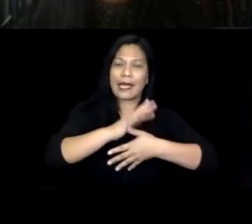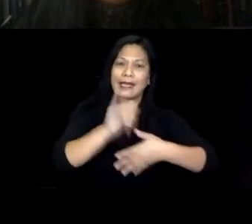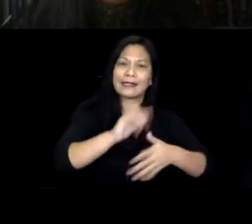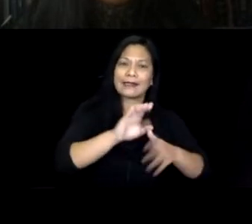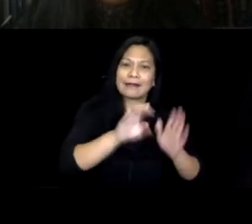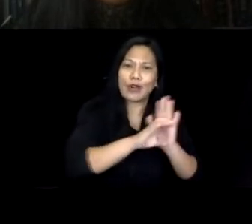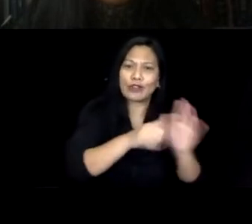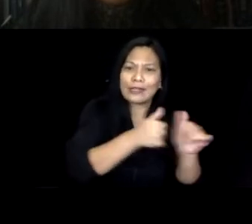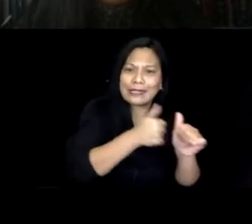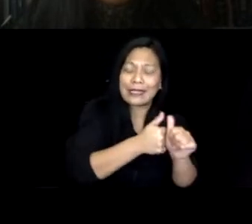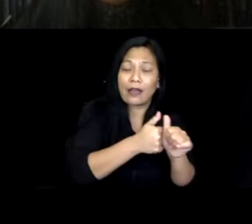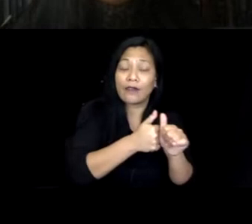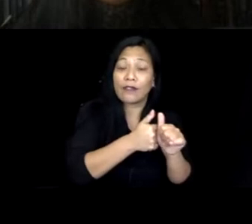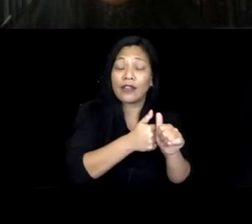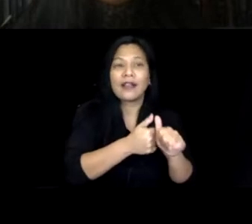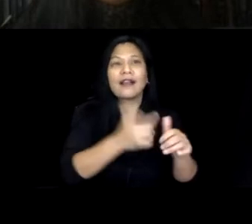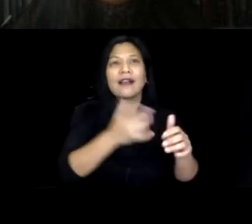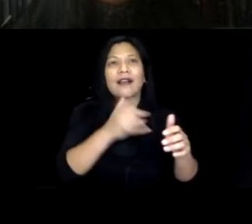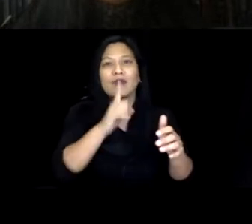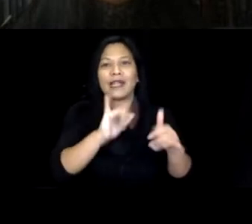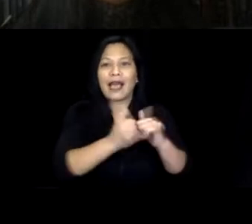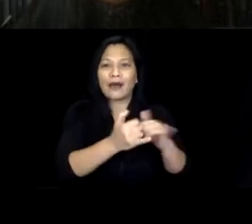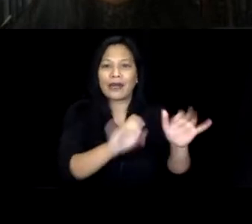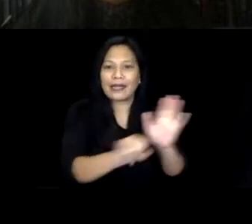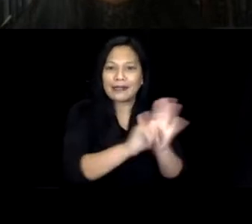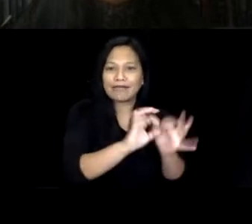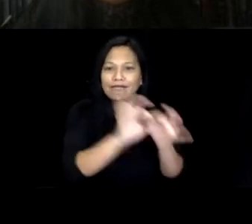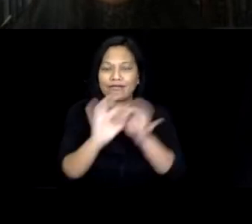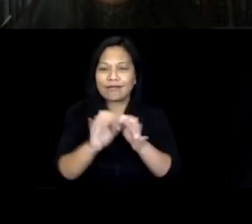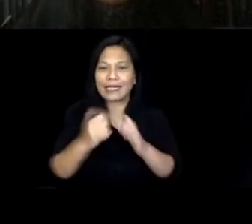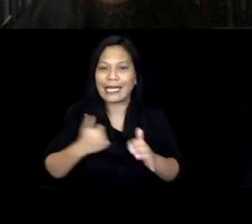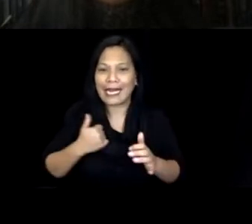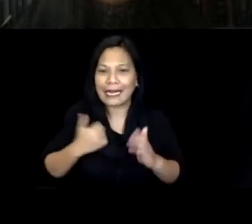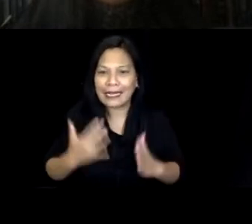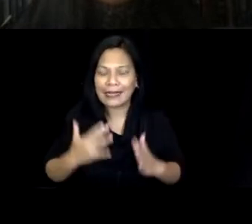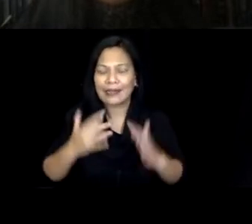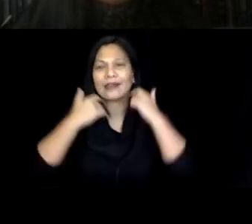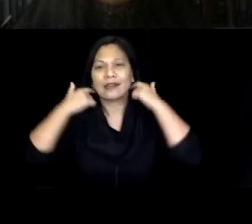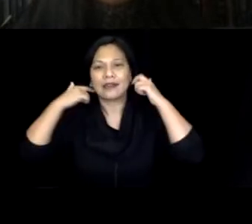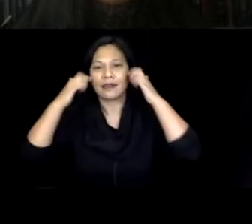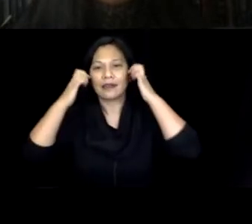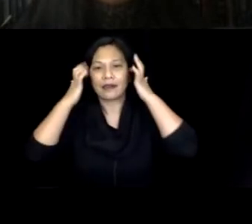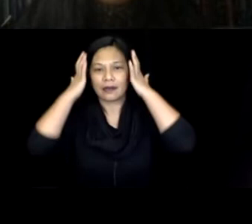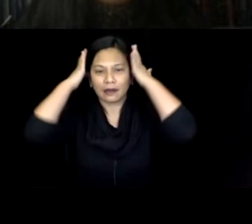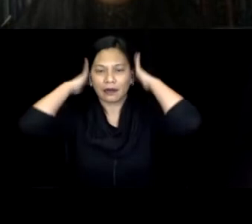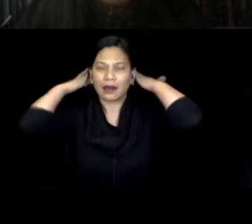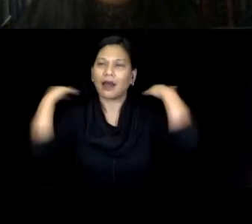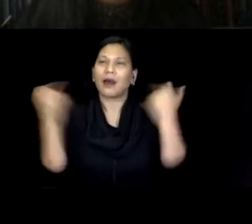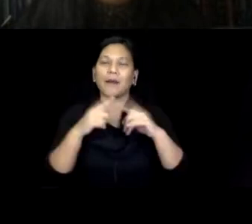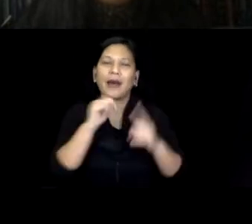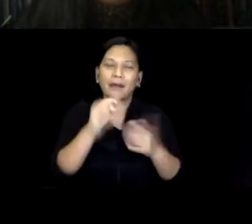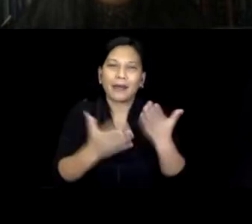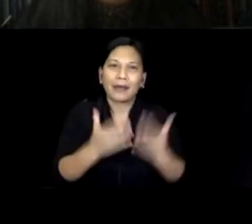character for Canadianness. But like for landscape didn't just mean what maybe most people think of, like